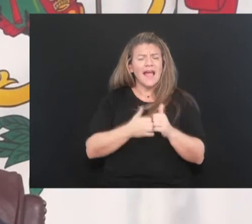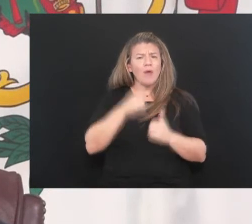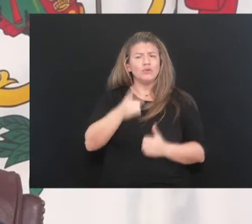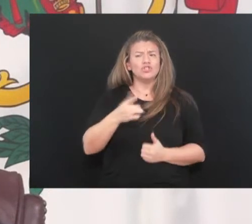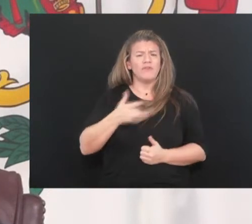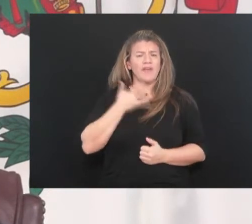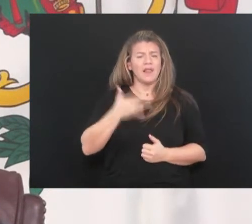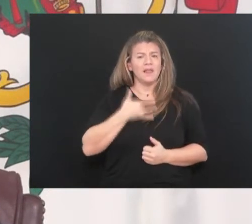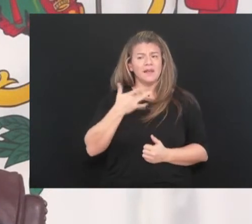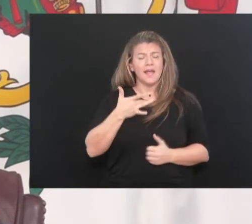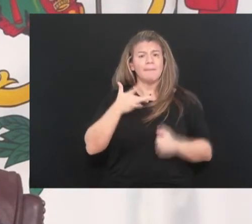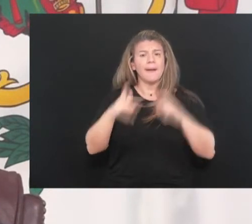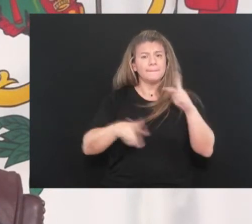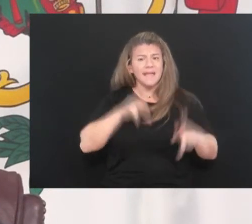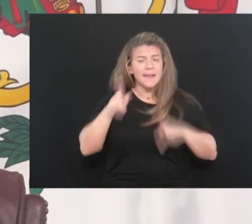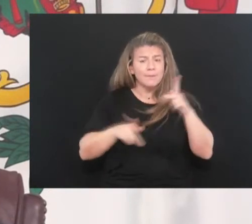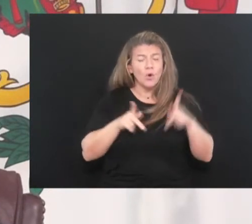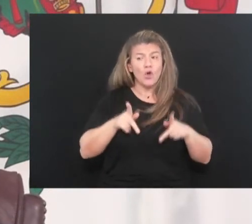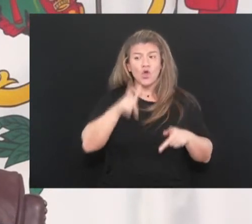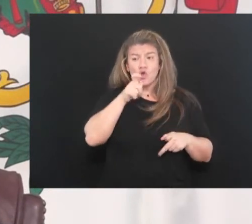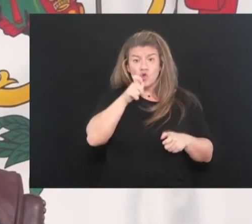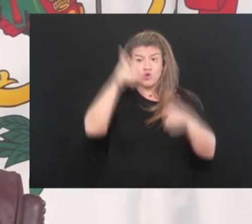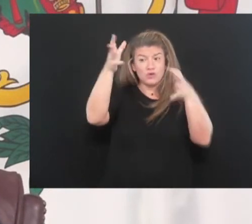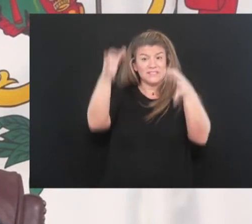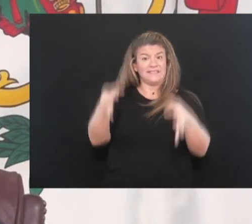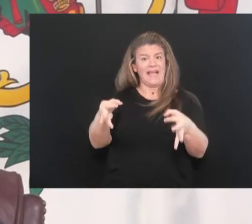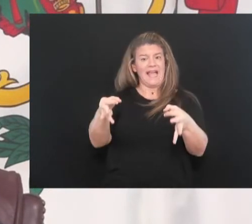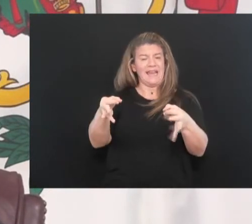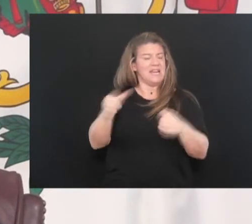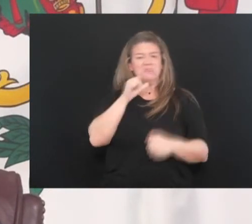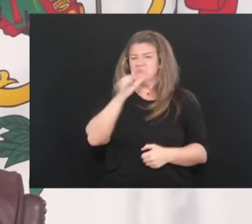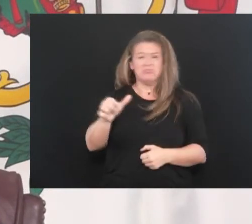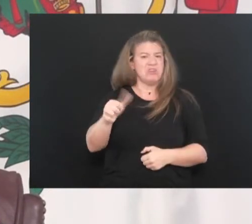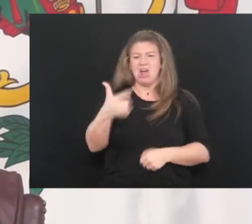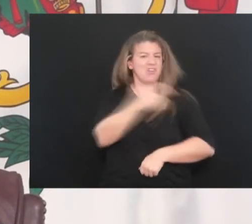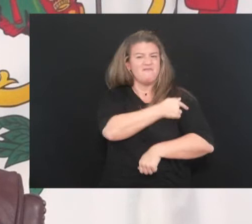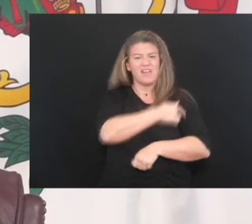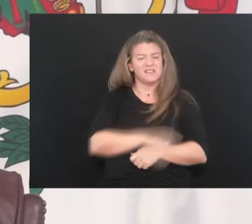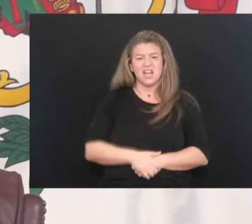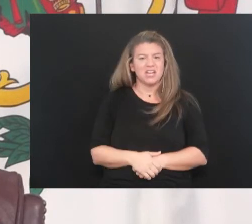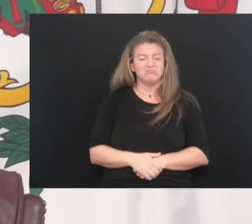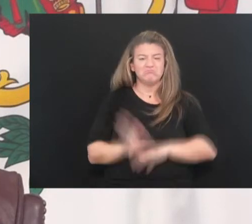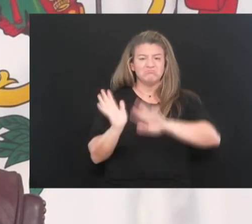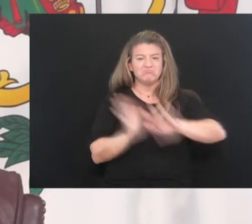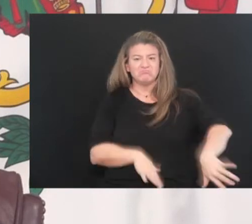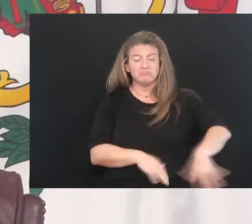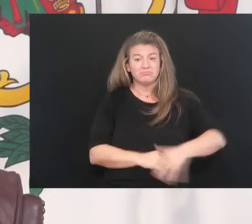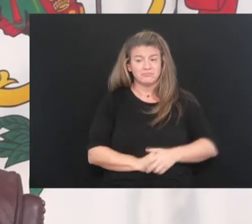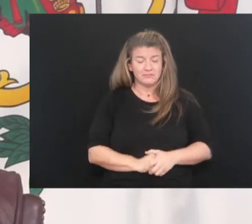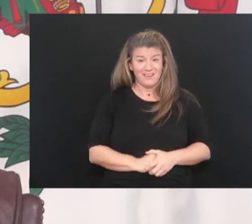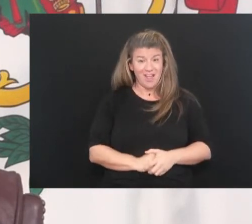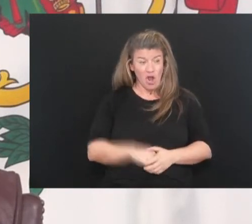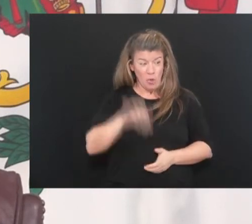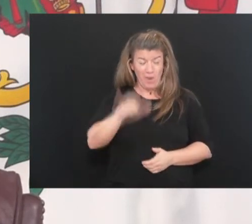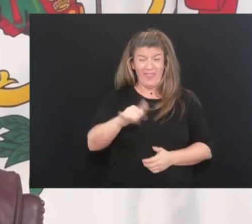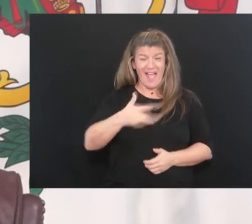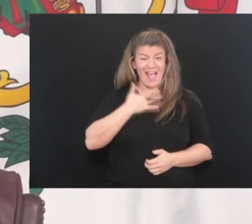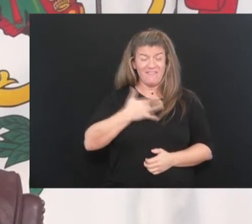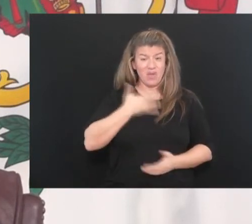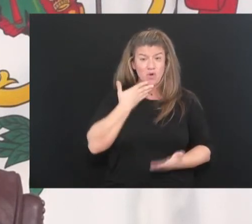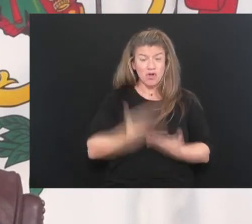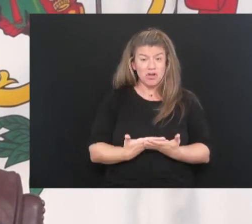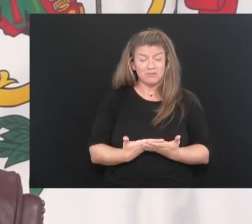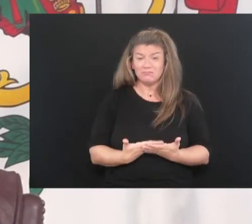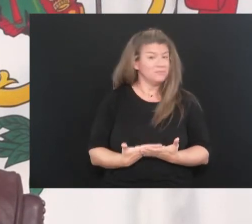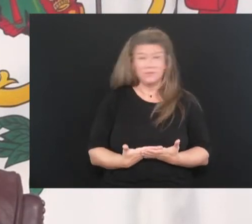feel about people that made a decision to not get vaccinated? You wouldn't feel very good. There's no